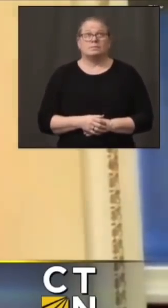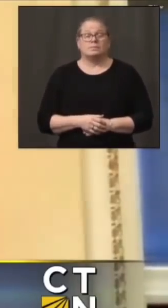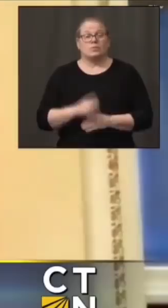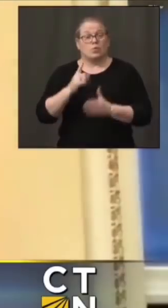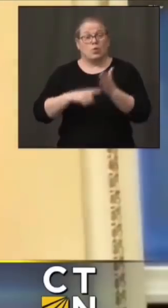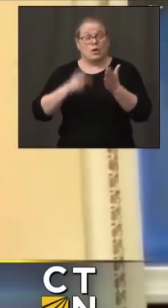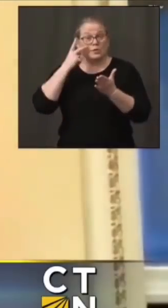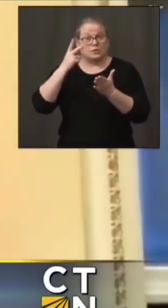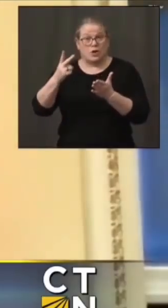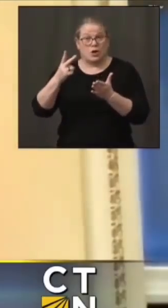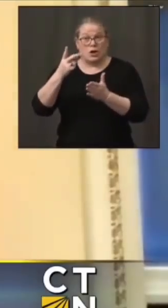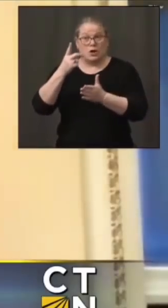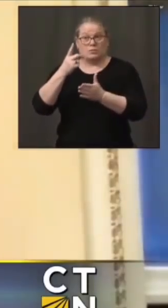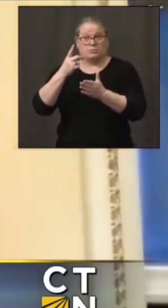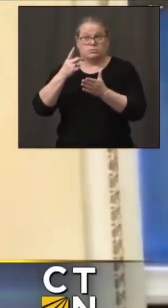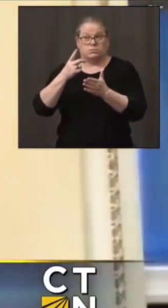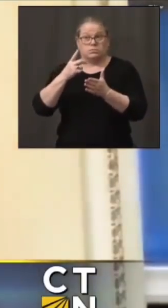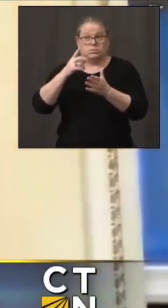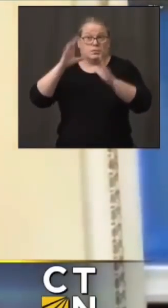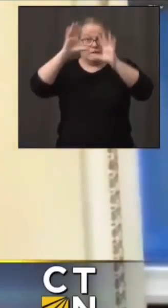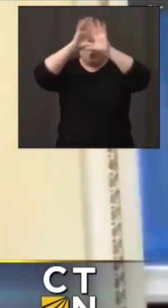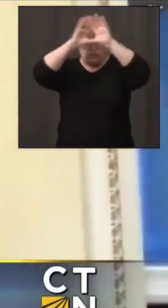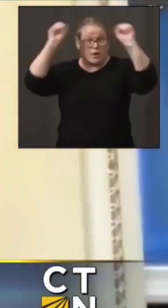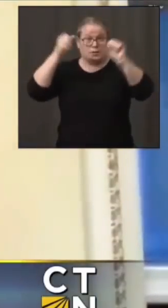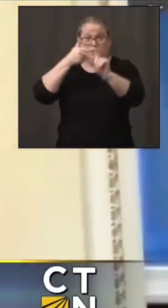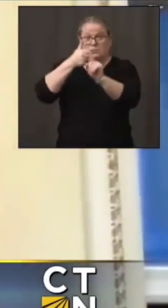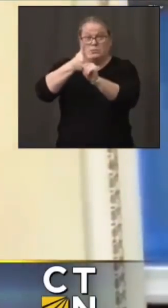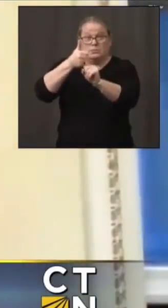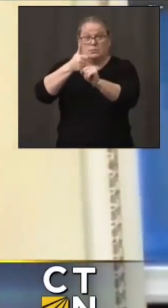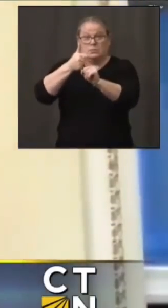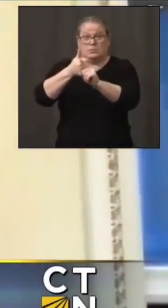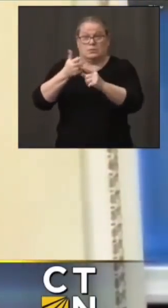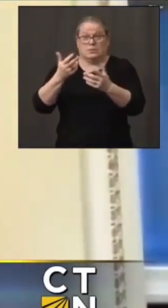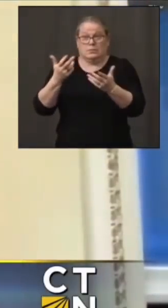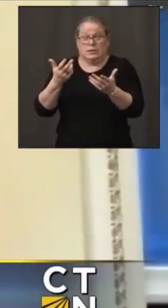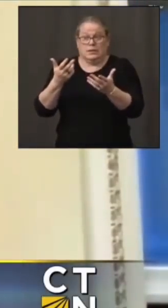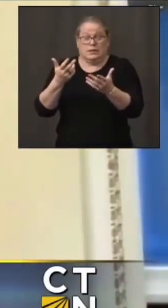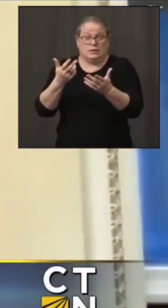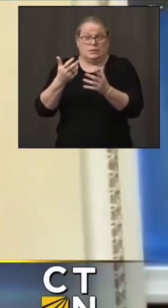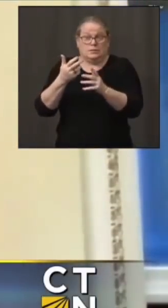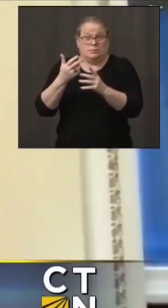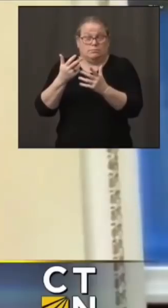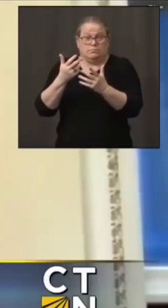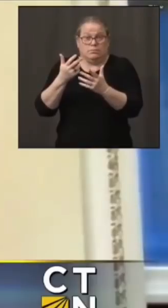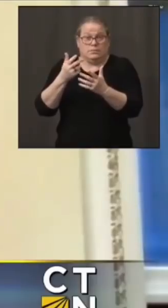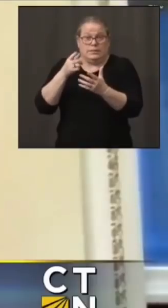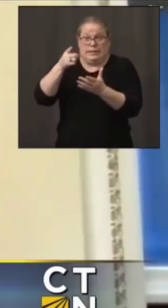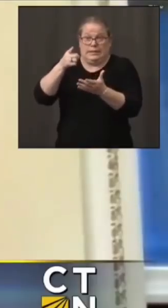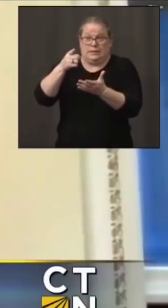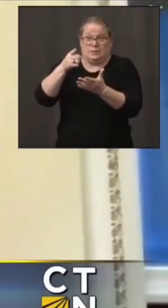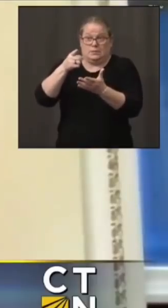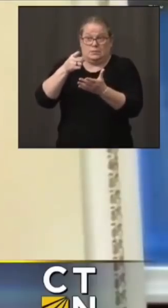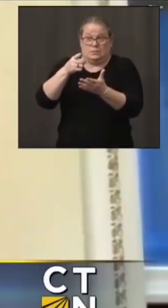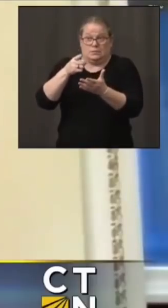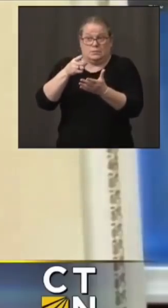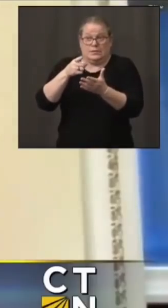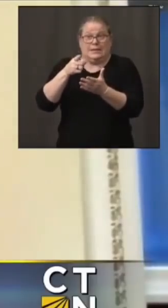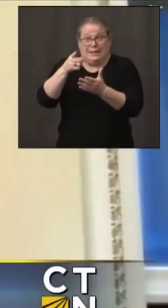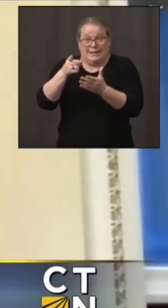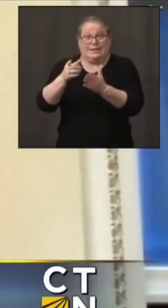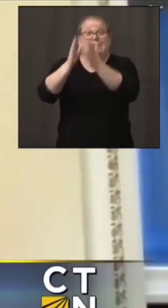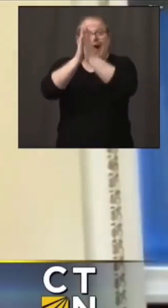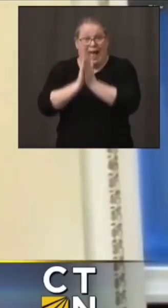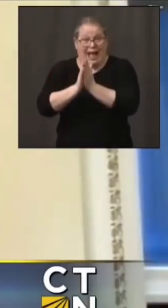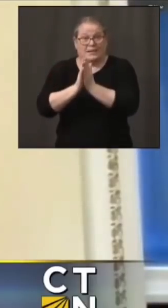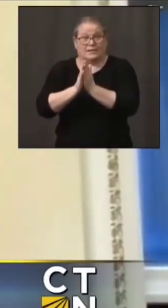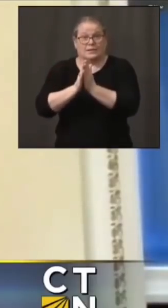literally trying to do is he's on record as asking the Georgia